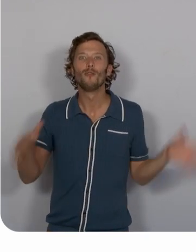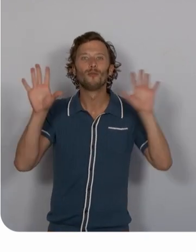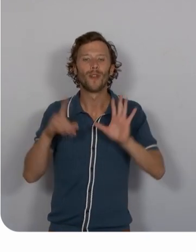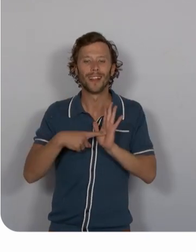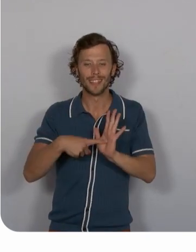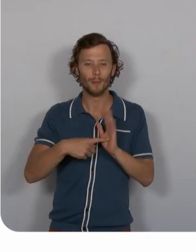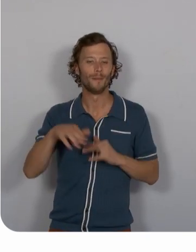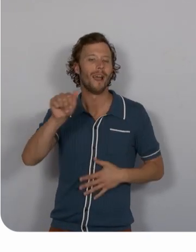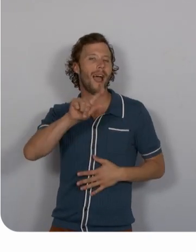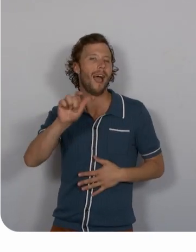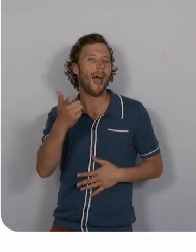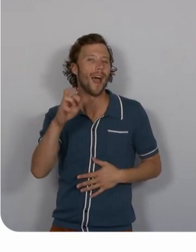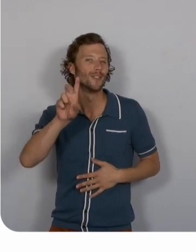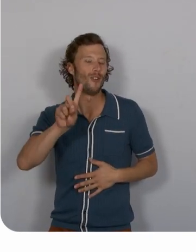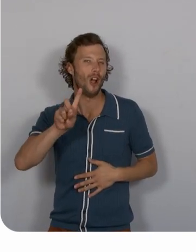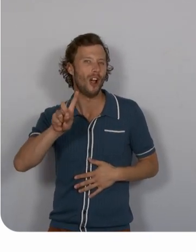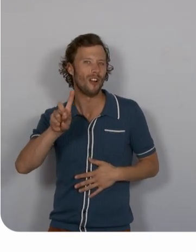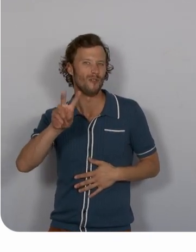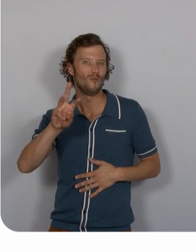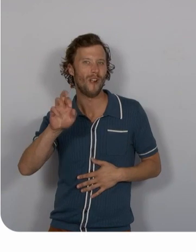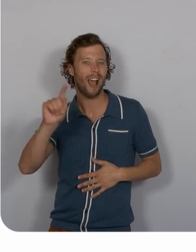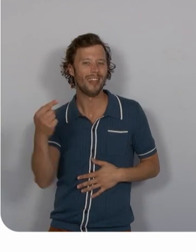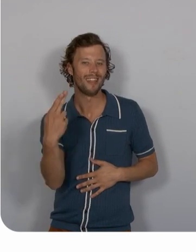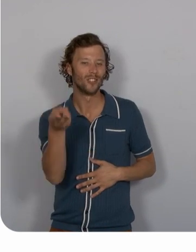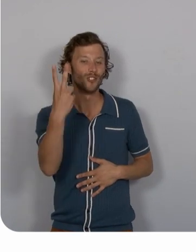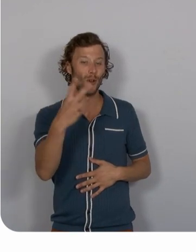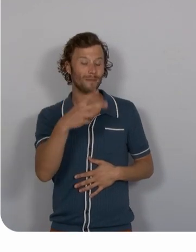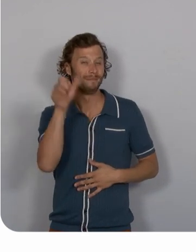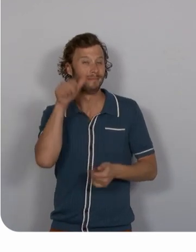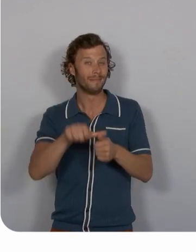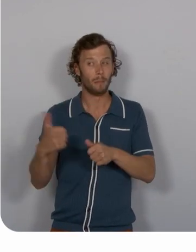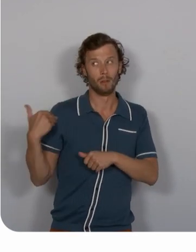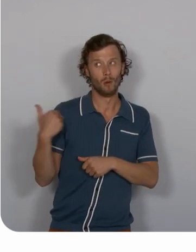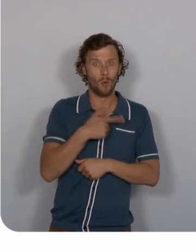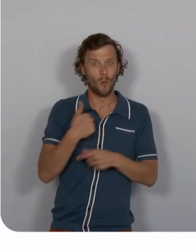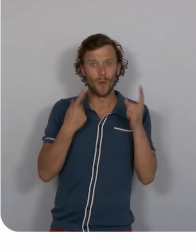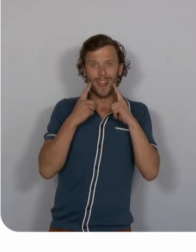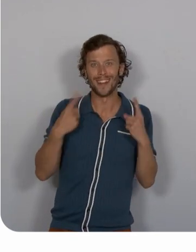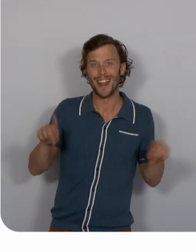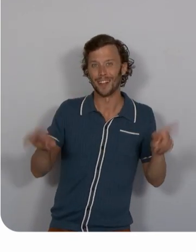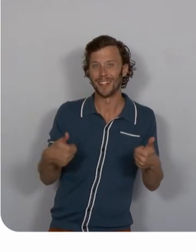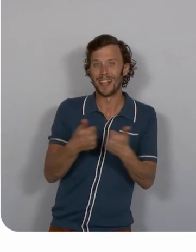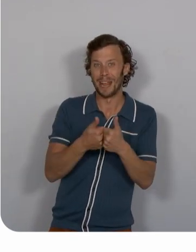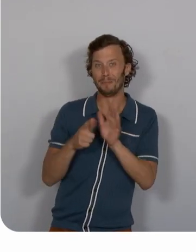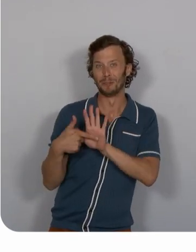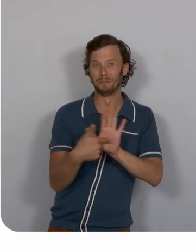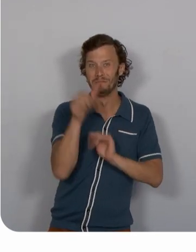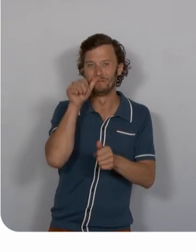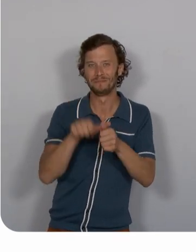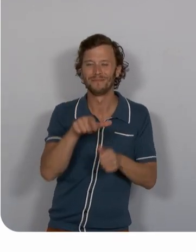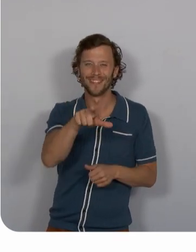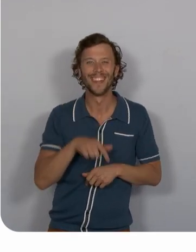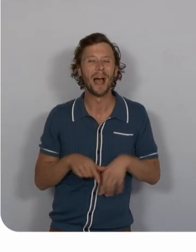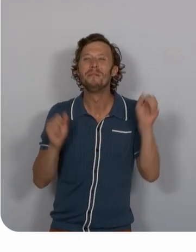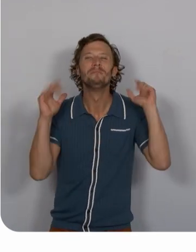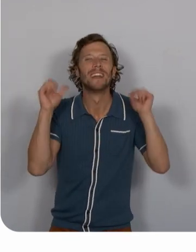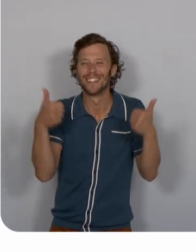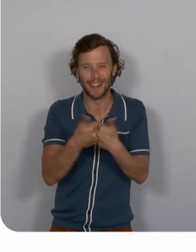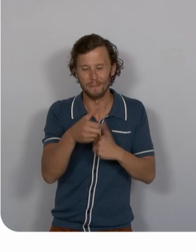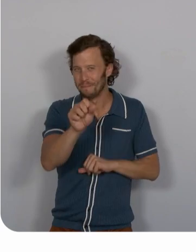Wrath 2, which we announced at the Metagame Quest Gaming Showcase. It's an amazing